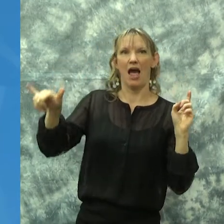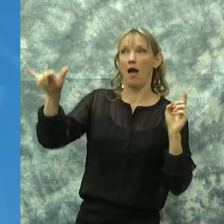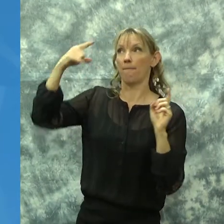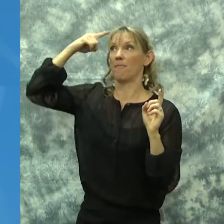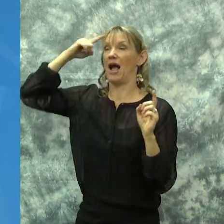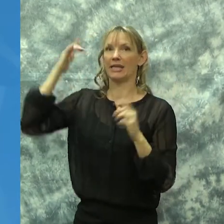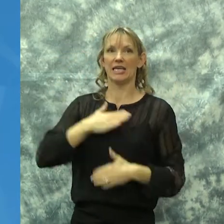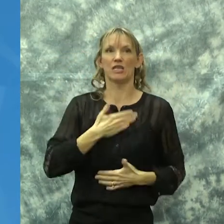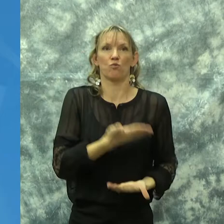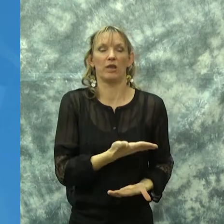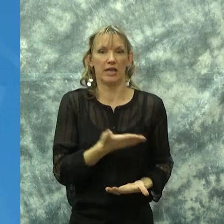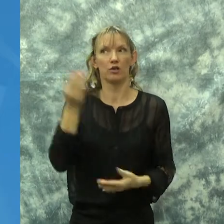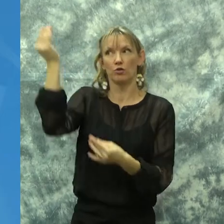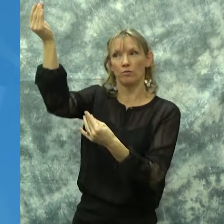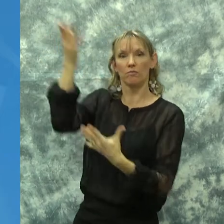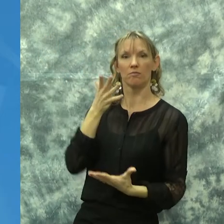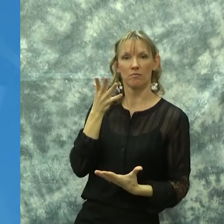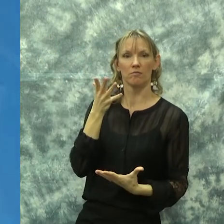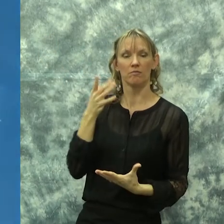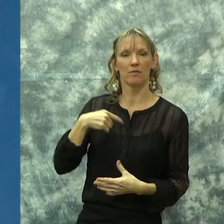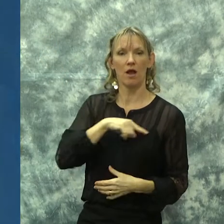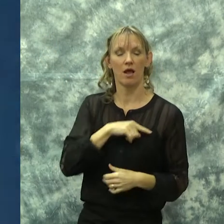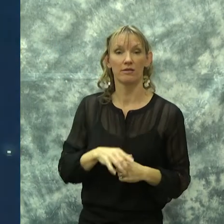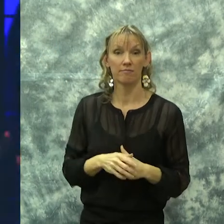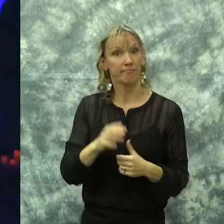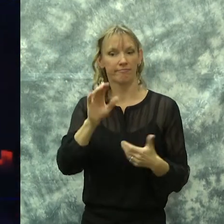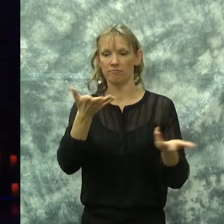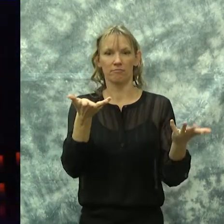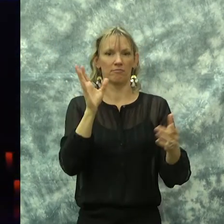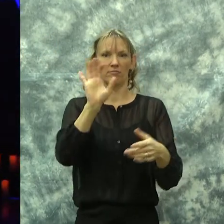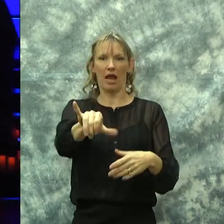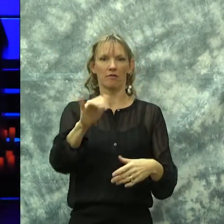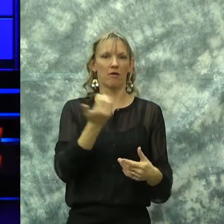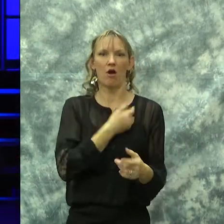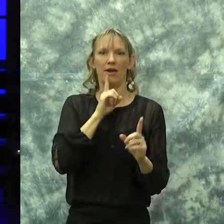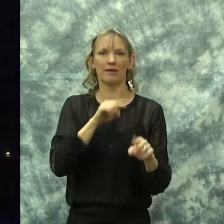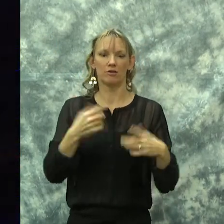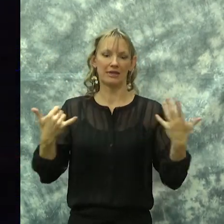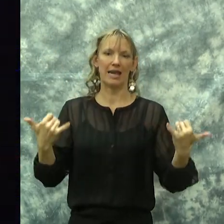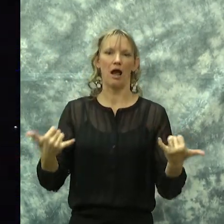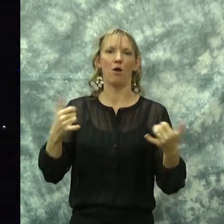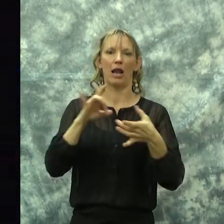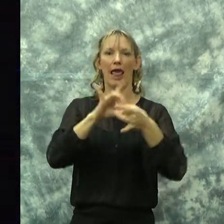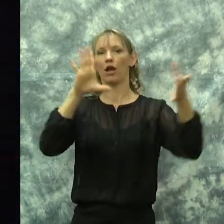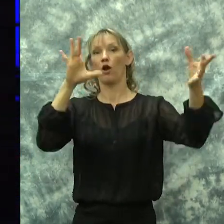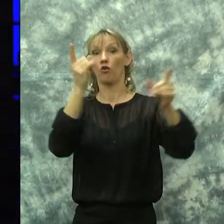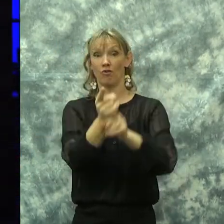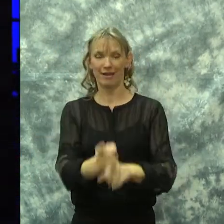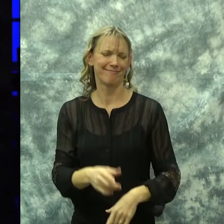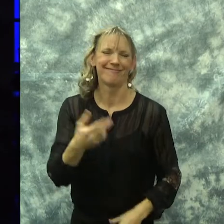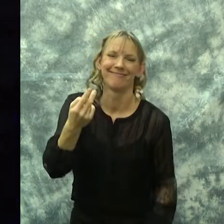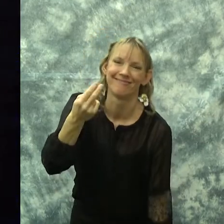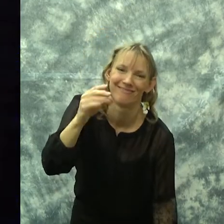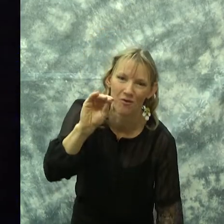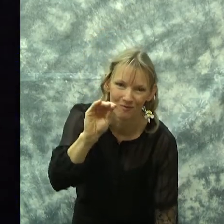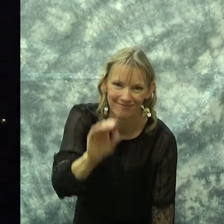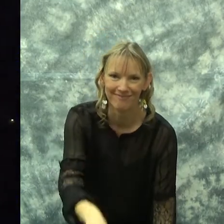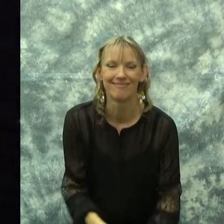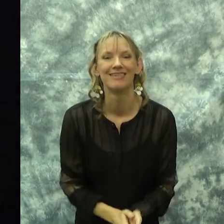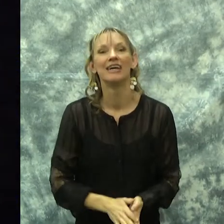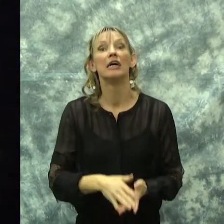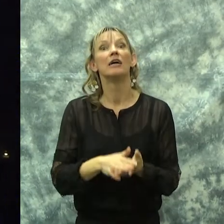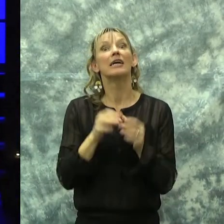to reveal or impart to us. So there it is. There's our answer. We just let it go now, right? No.